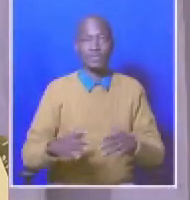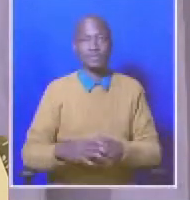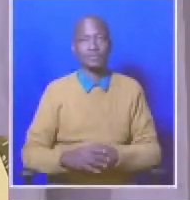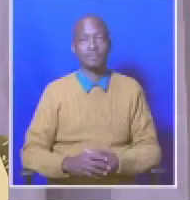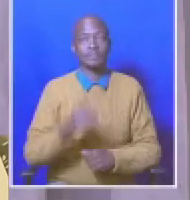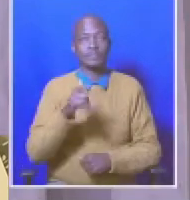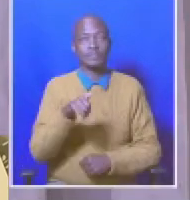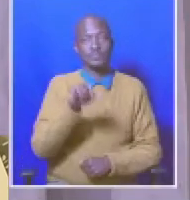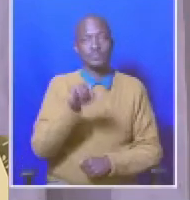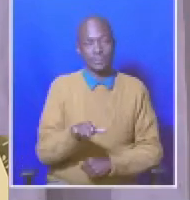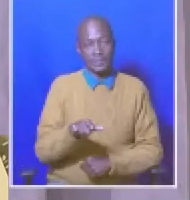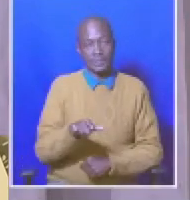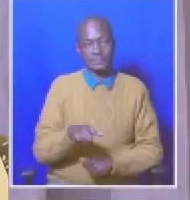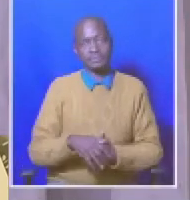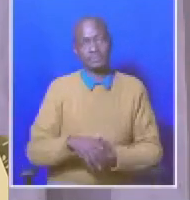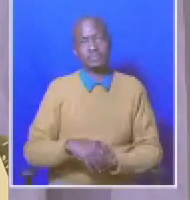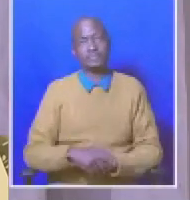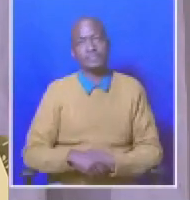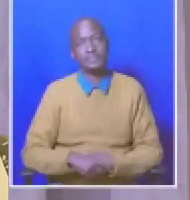Chairperson.